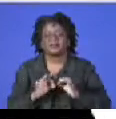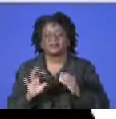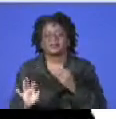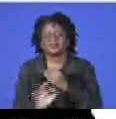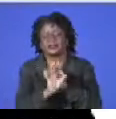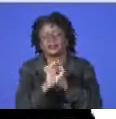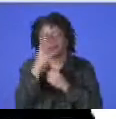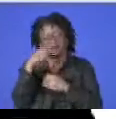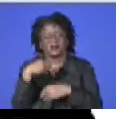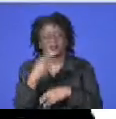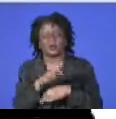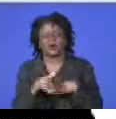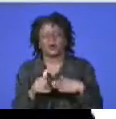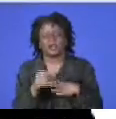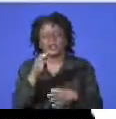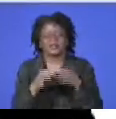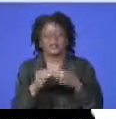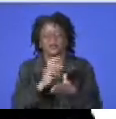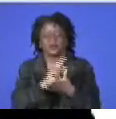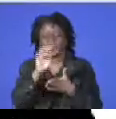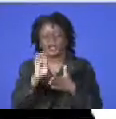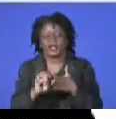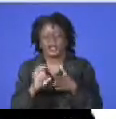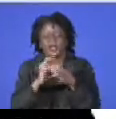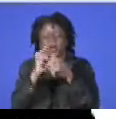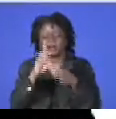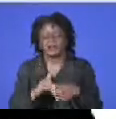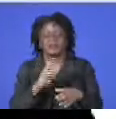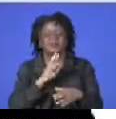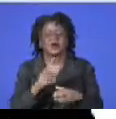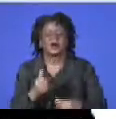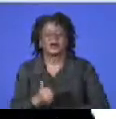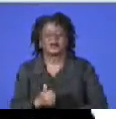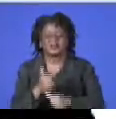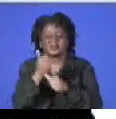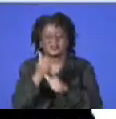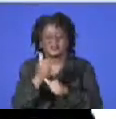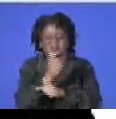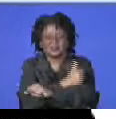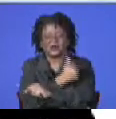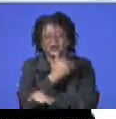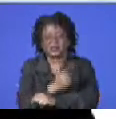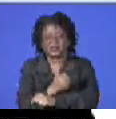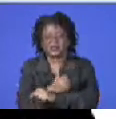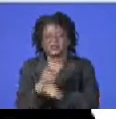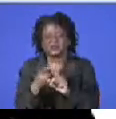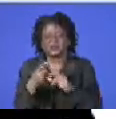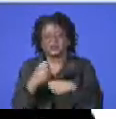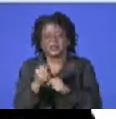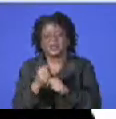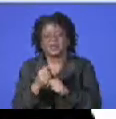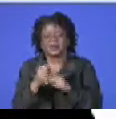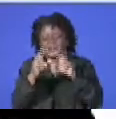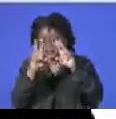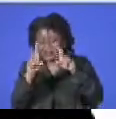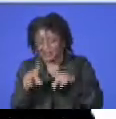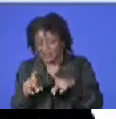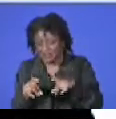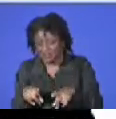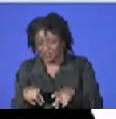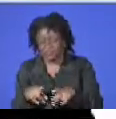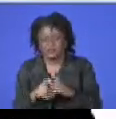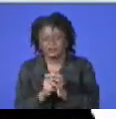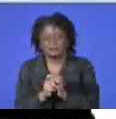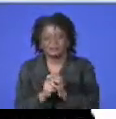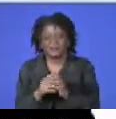for us all. If the weekend lockdowns are assisting the authorities in being able to make their detection and, you